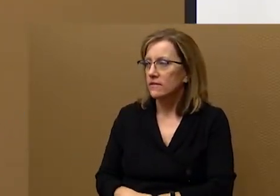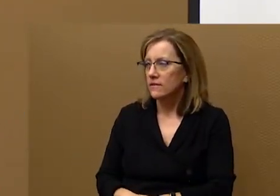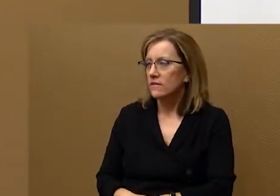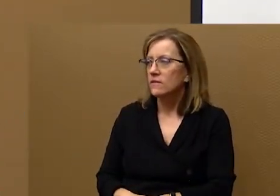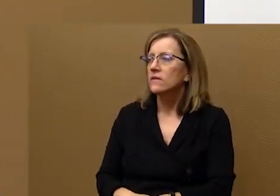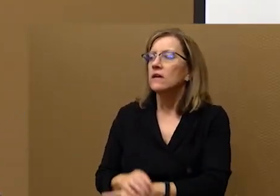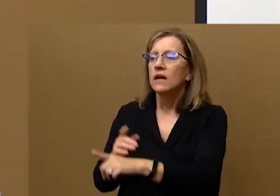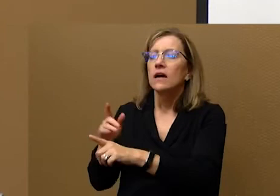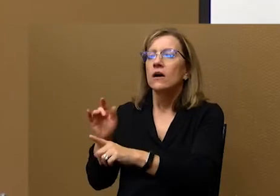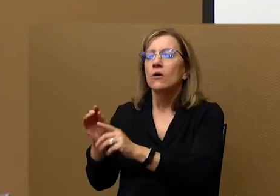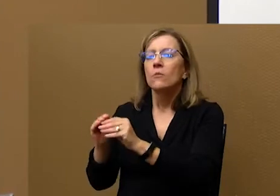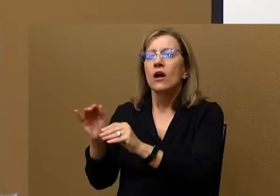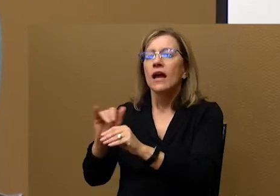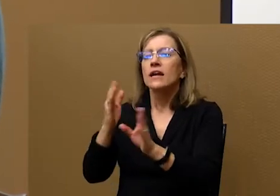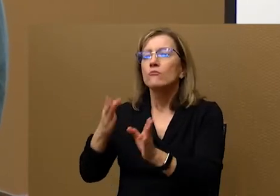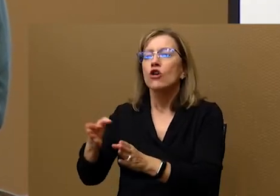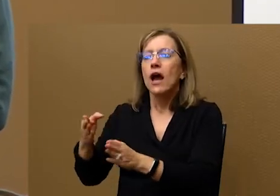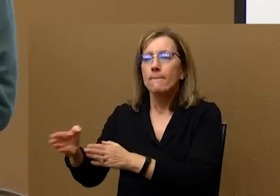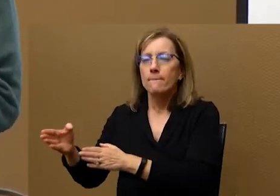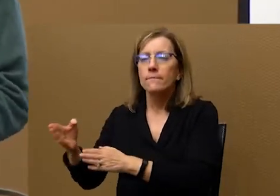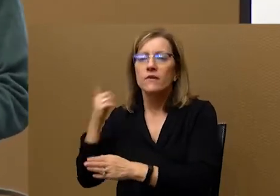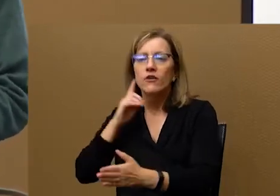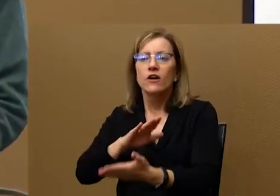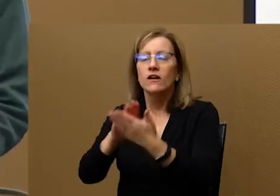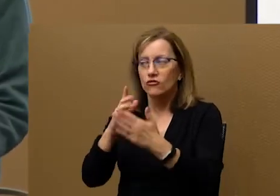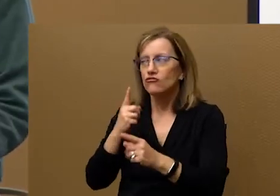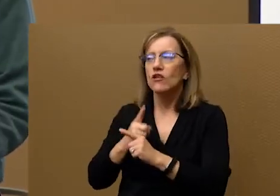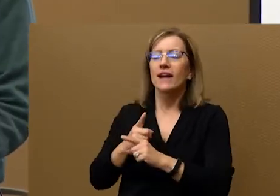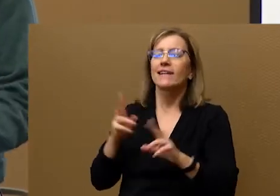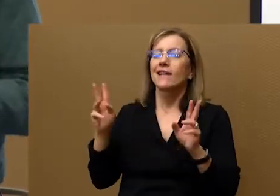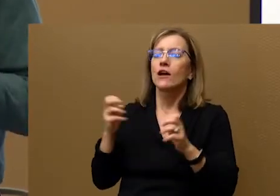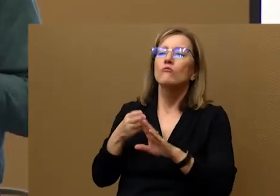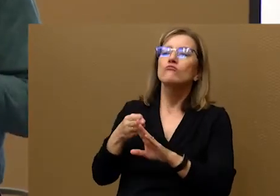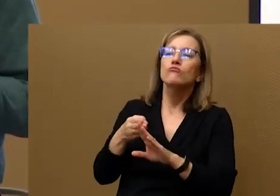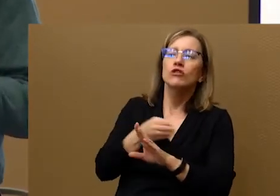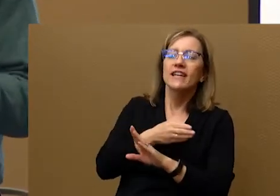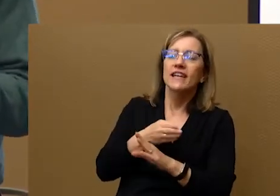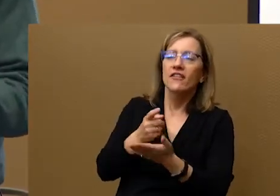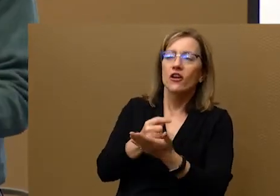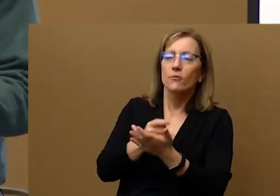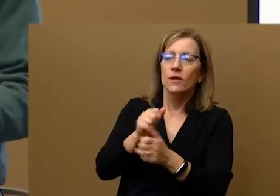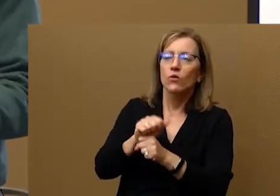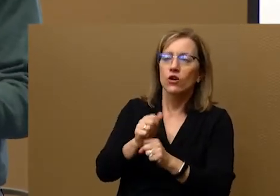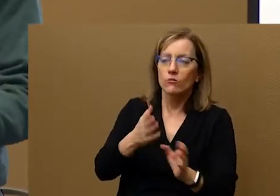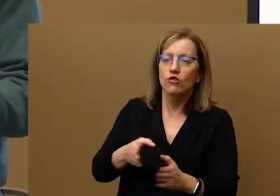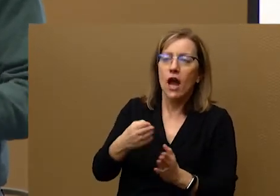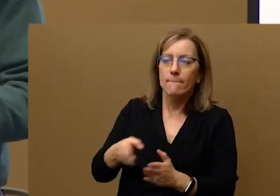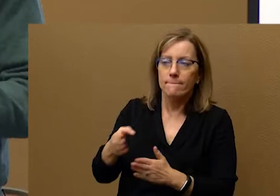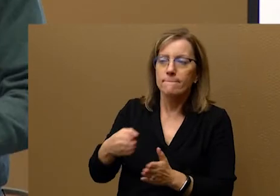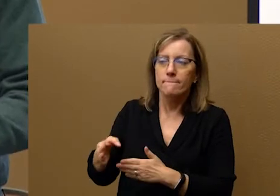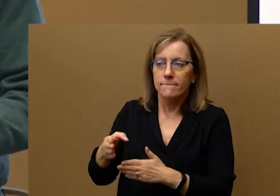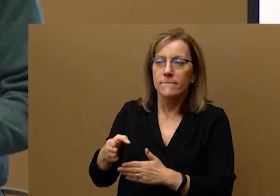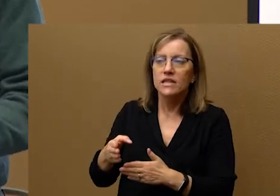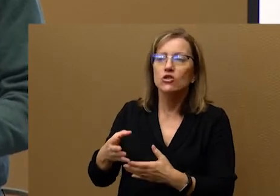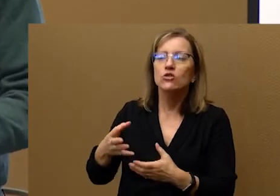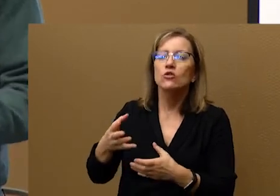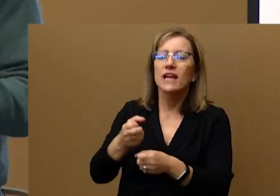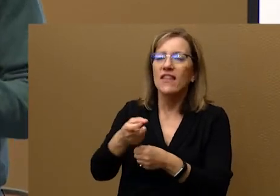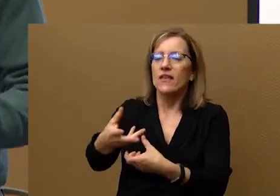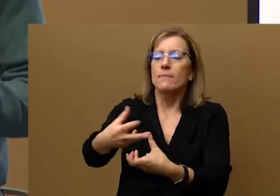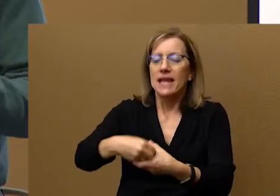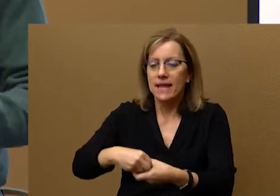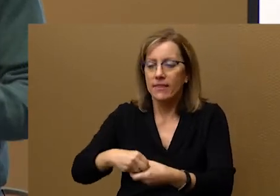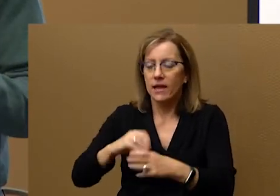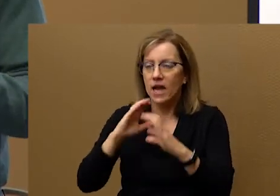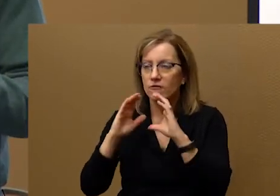It's a preparation for the tough work. The pre-therapy work, in my words, is to get the person in the conversation and